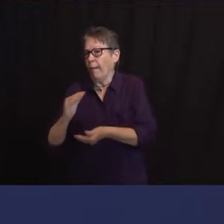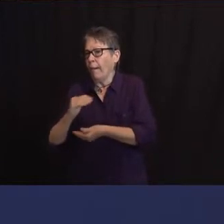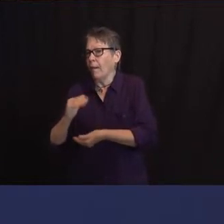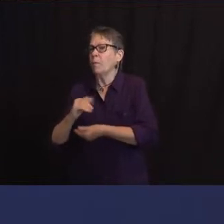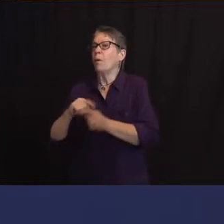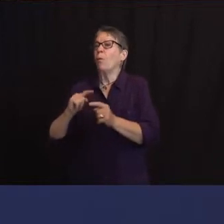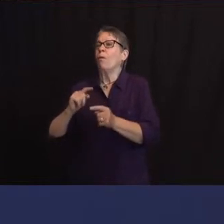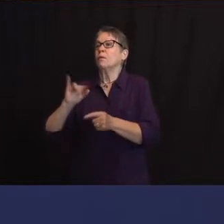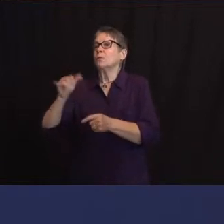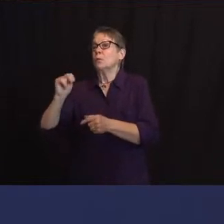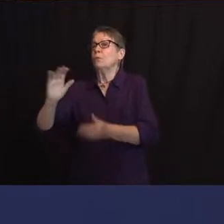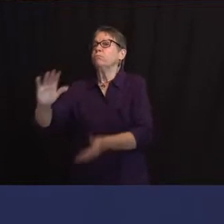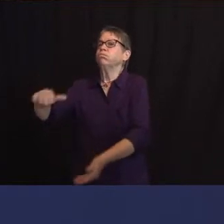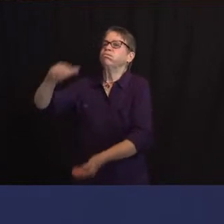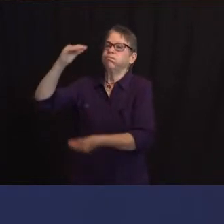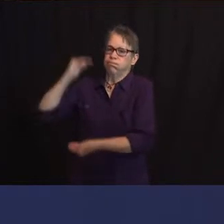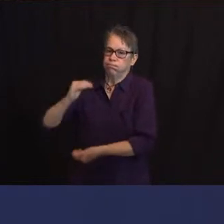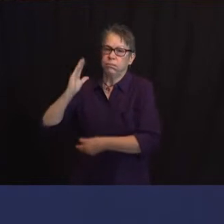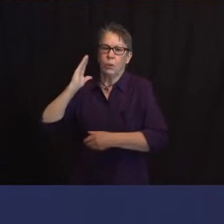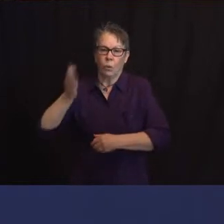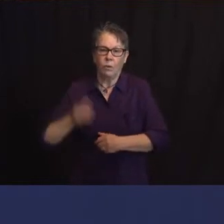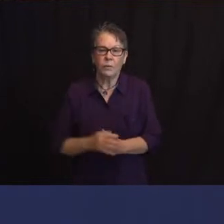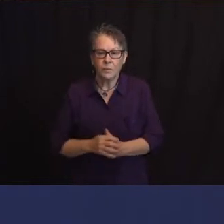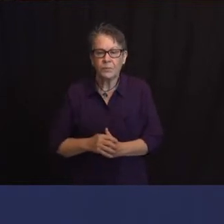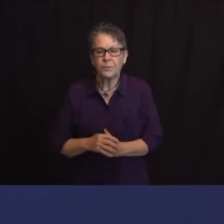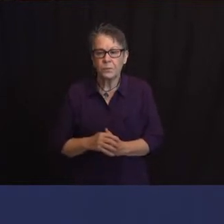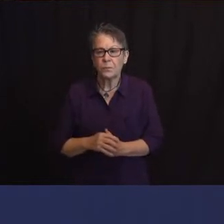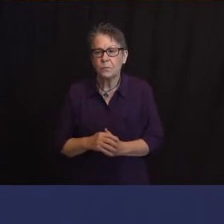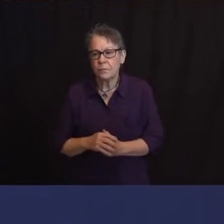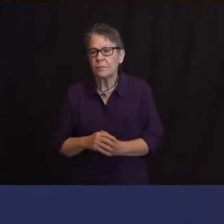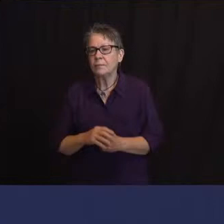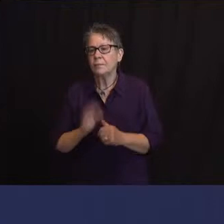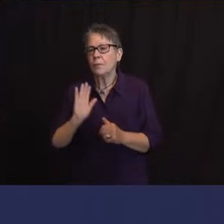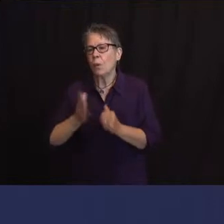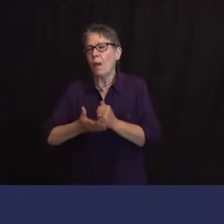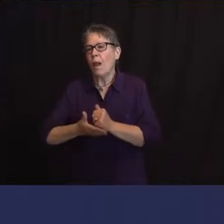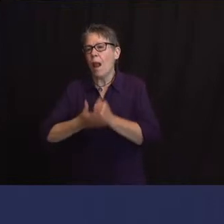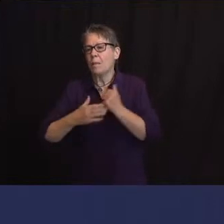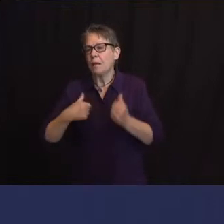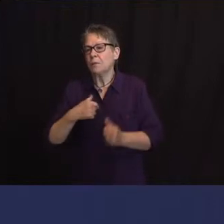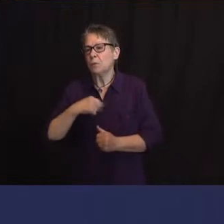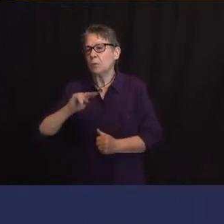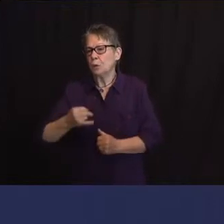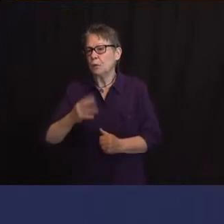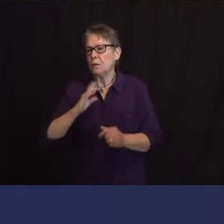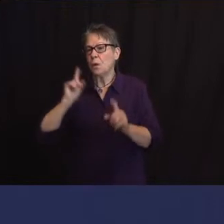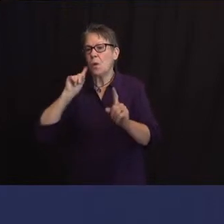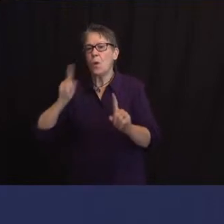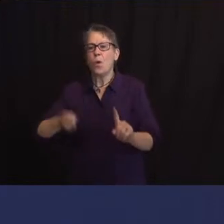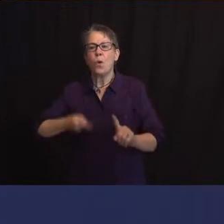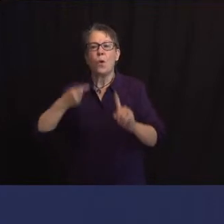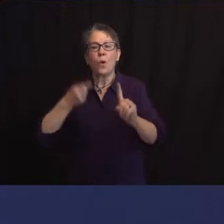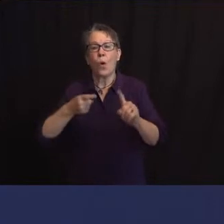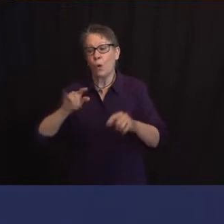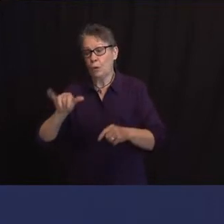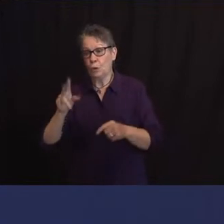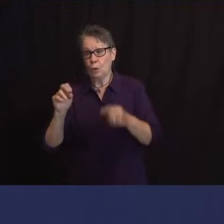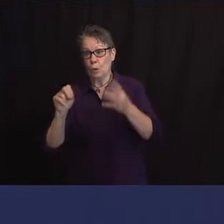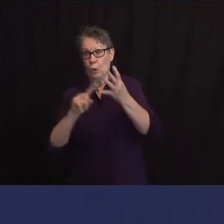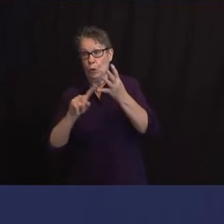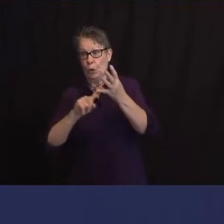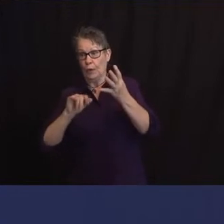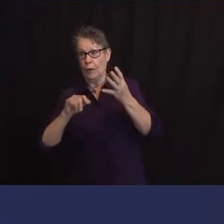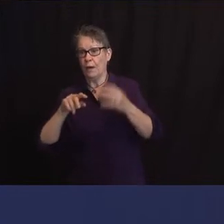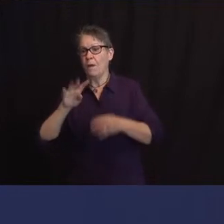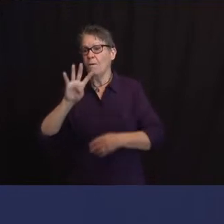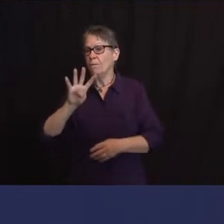getting 4.7 million vaccinated adults, we feel confident and comfortable to continue to say that.